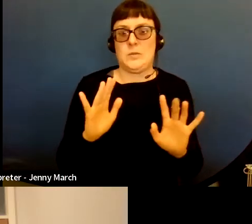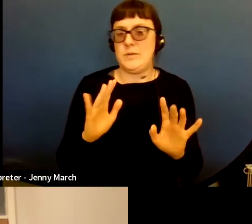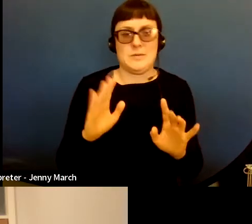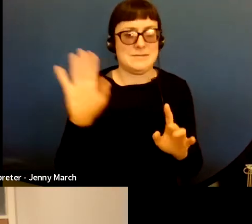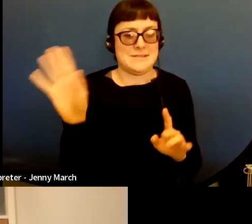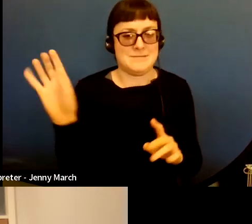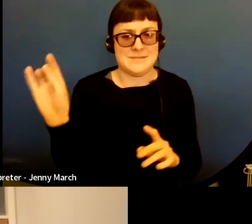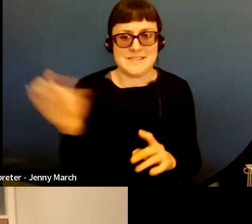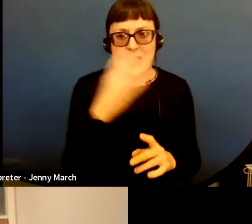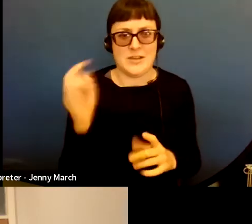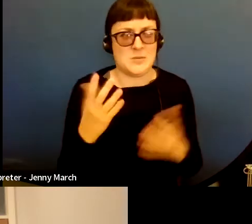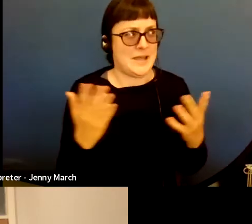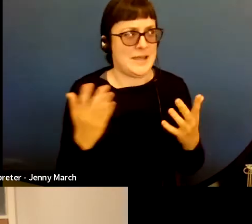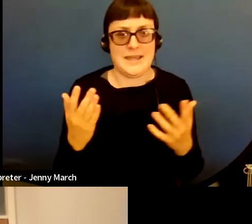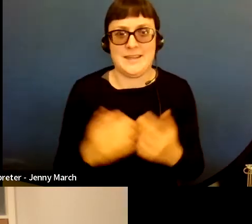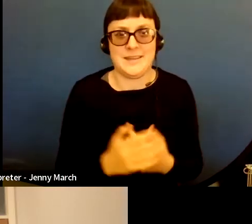slides.